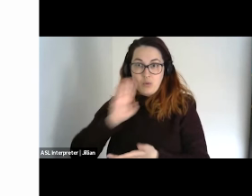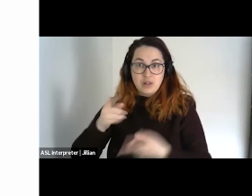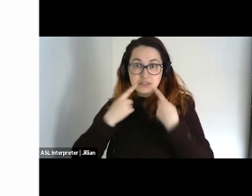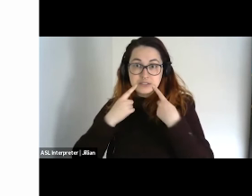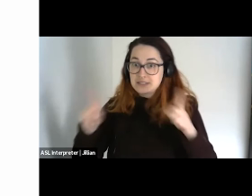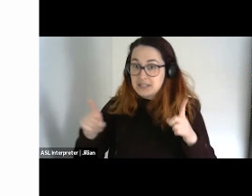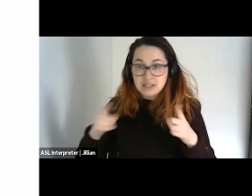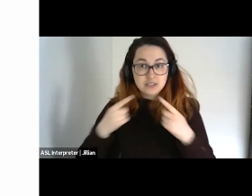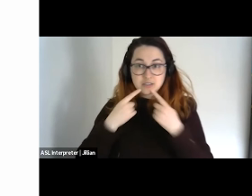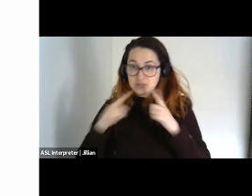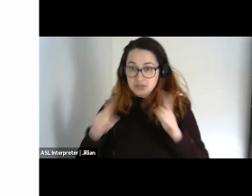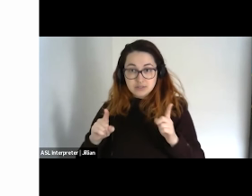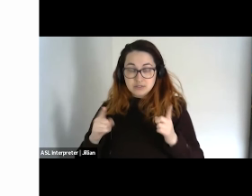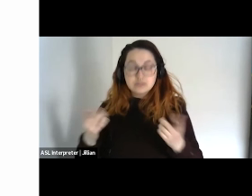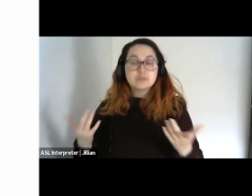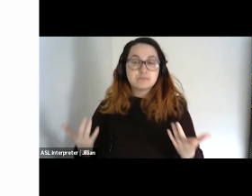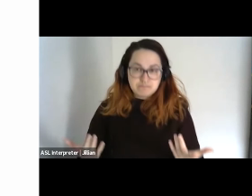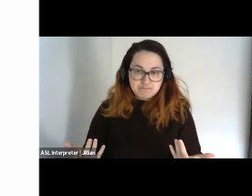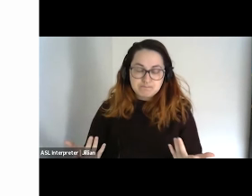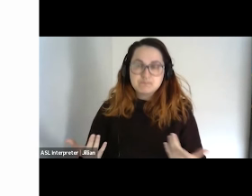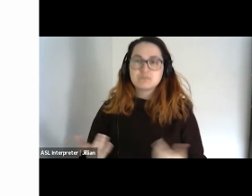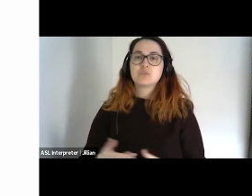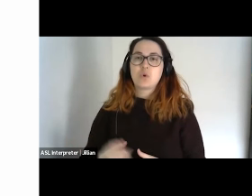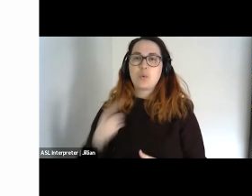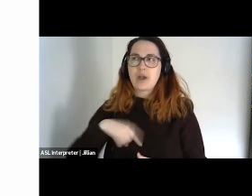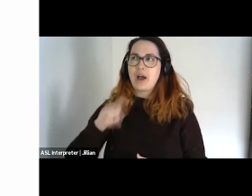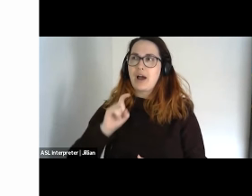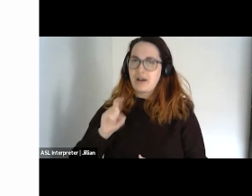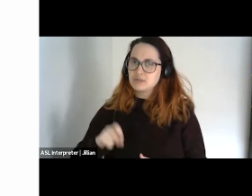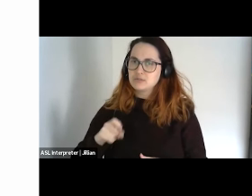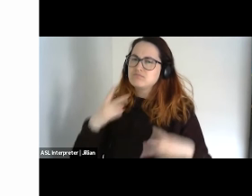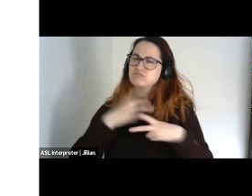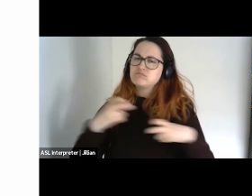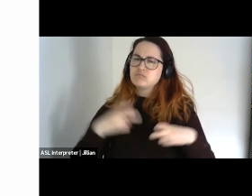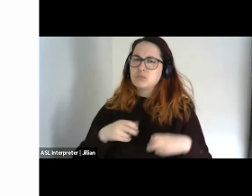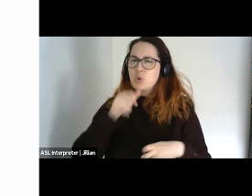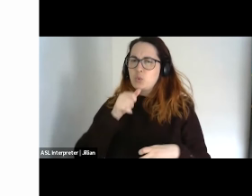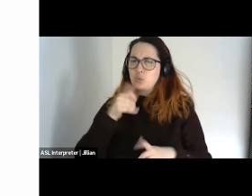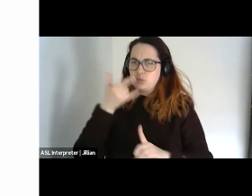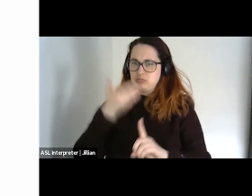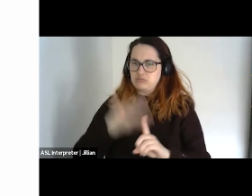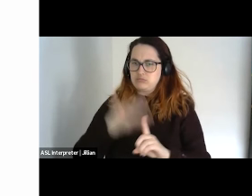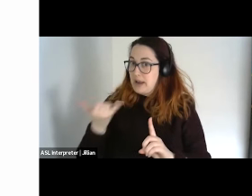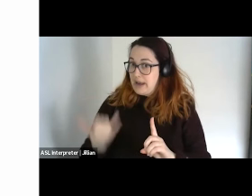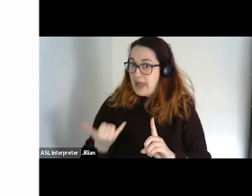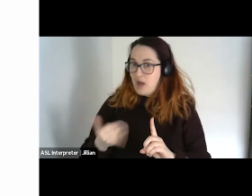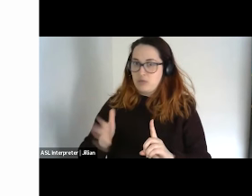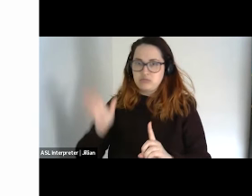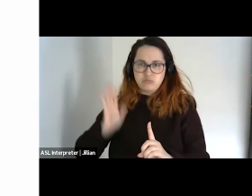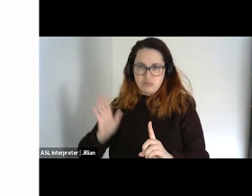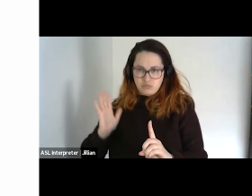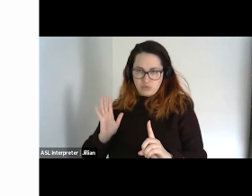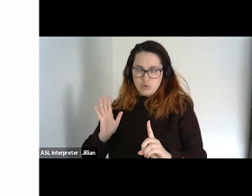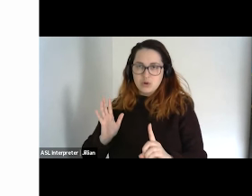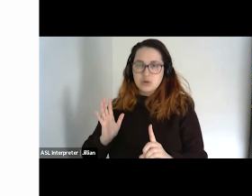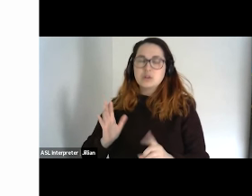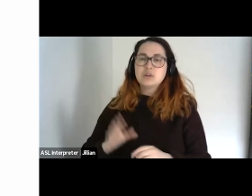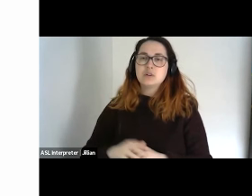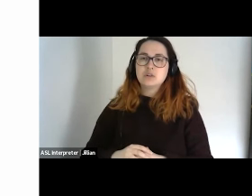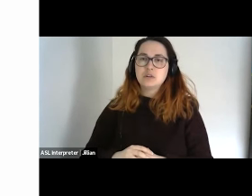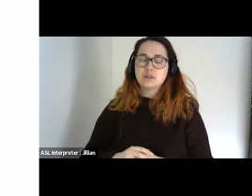really challenging who we are and who we have been over the duration of our lives. And sometimes that's not